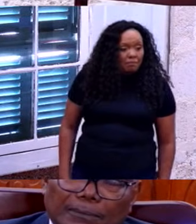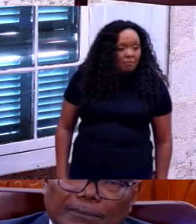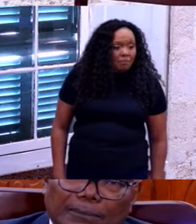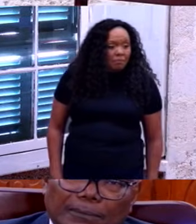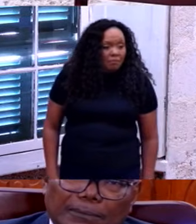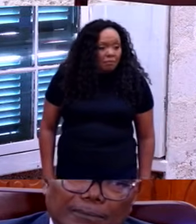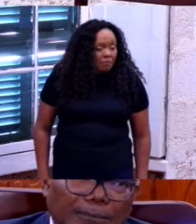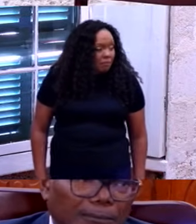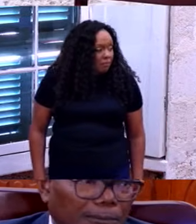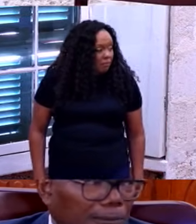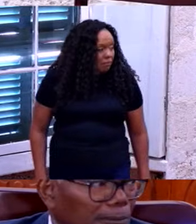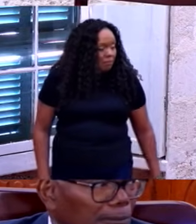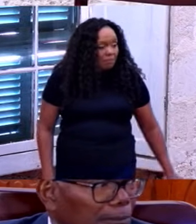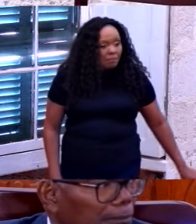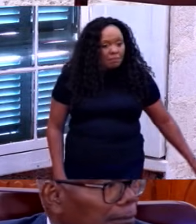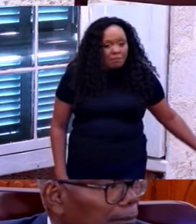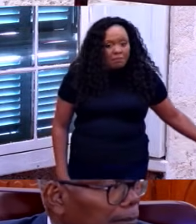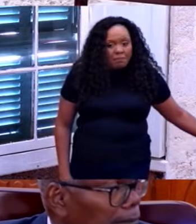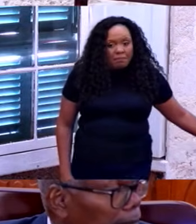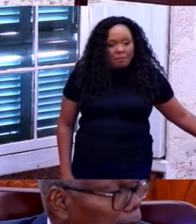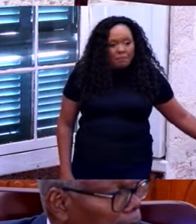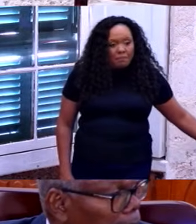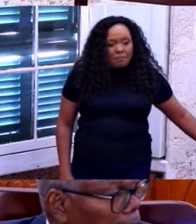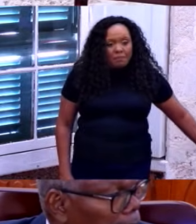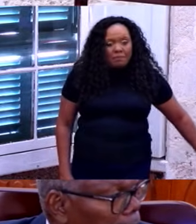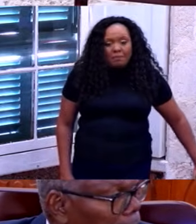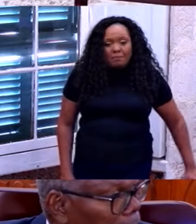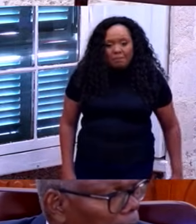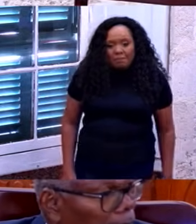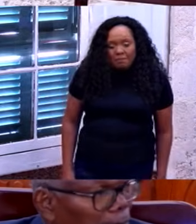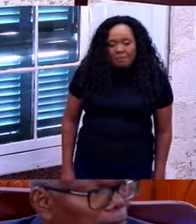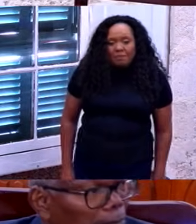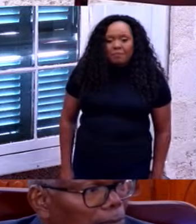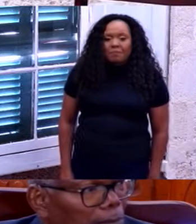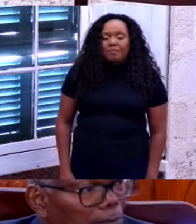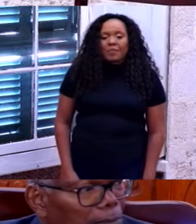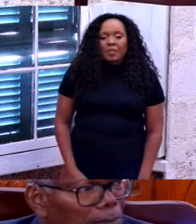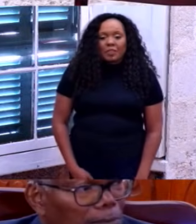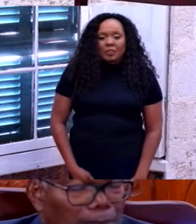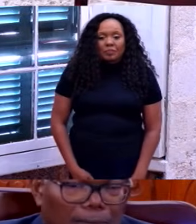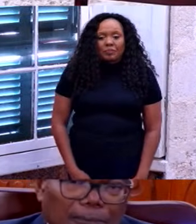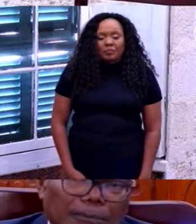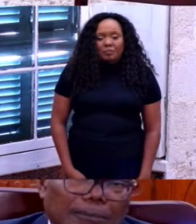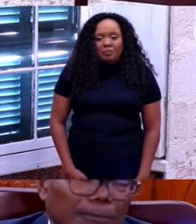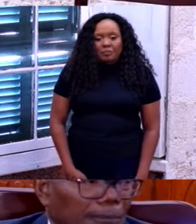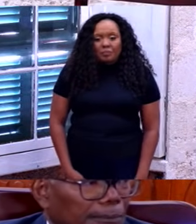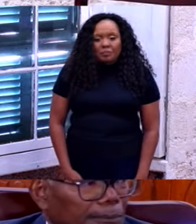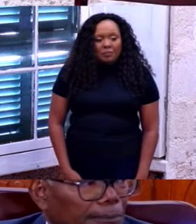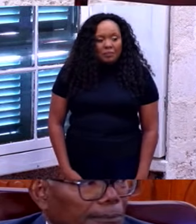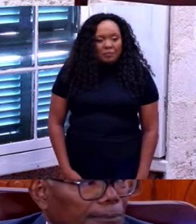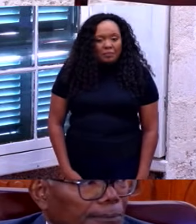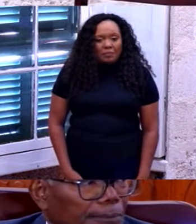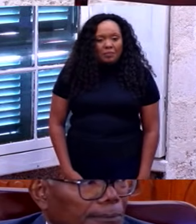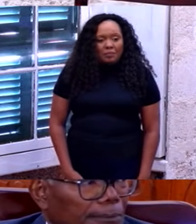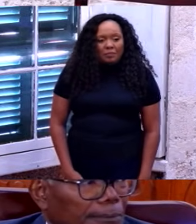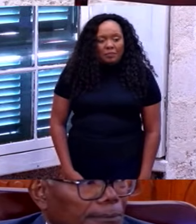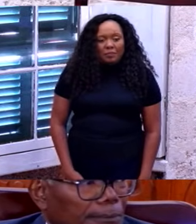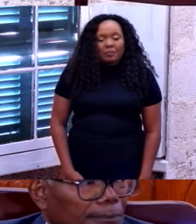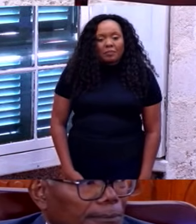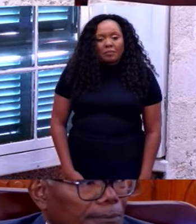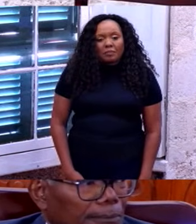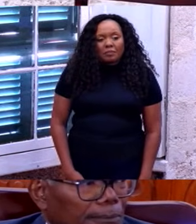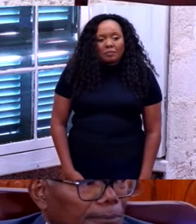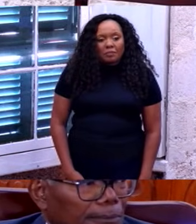constituency and at their door. And the reality was that you could get there because people did not have